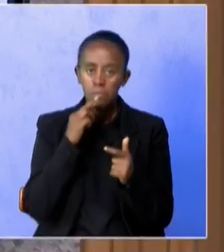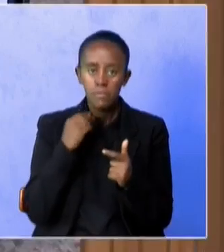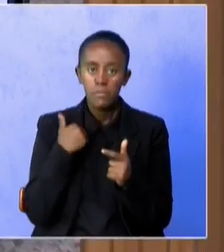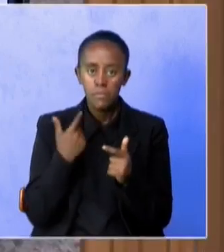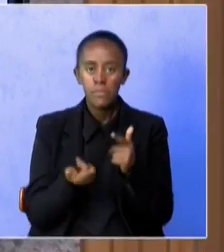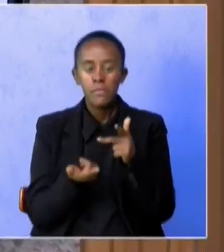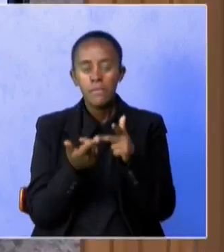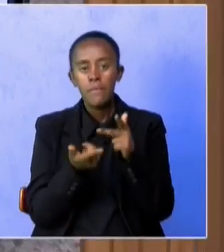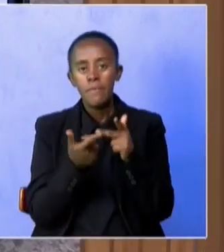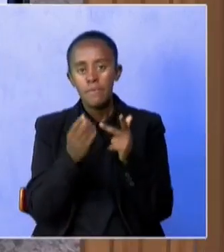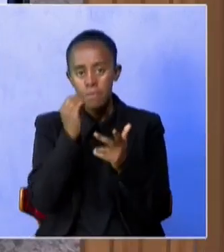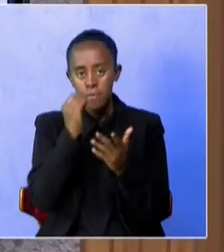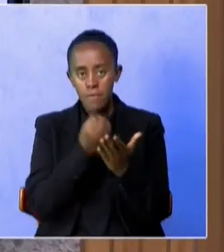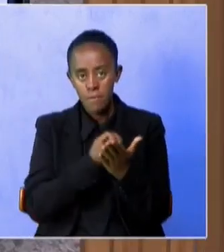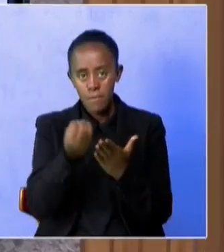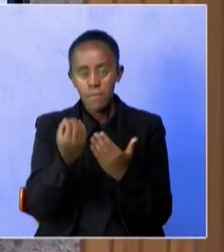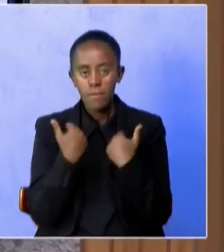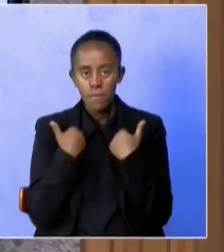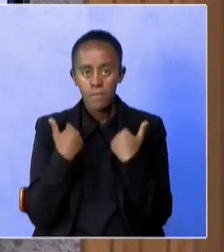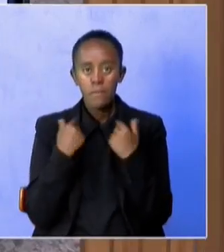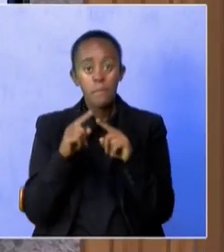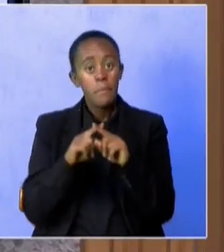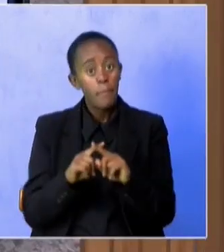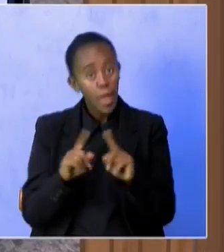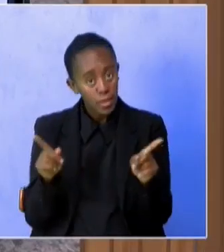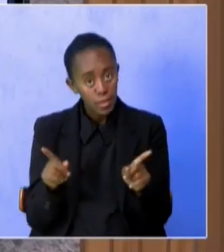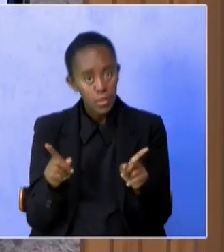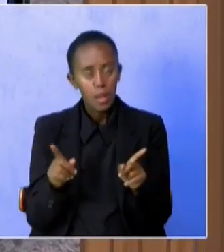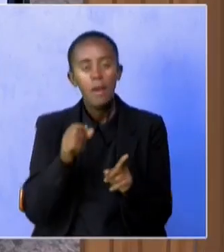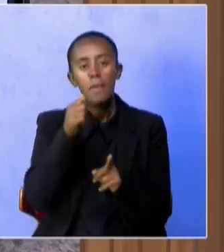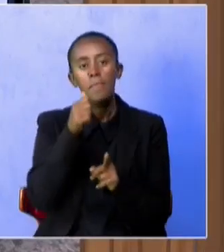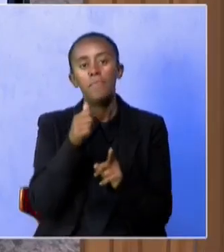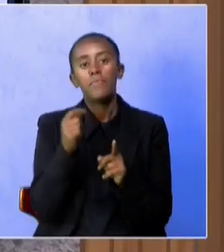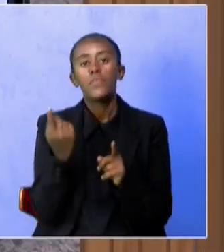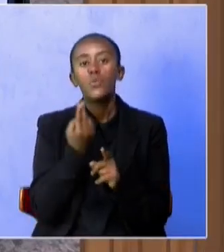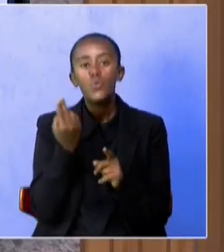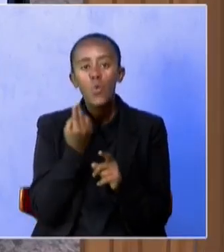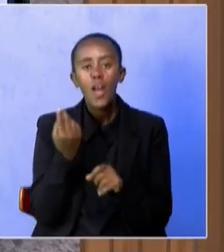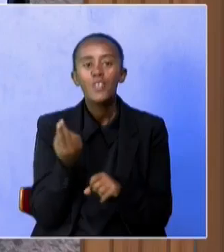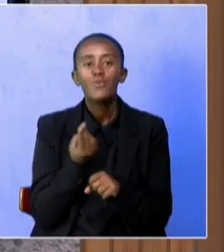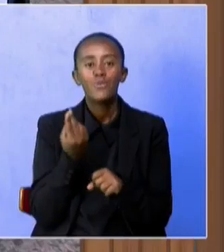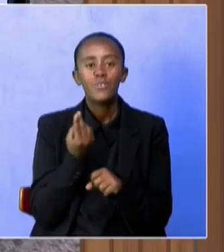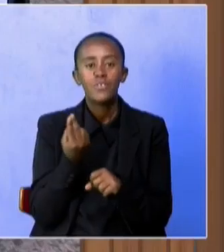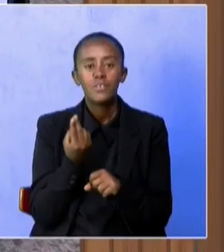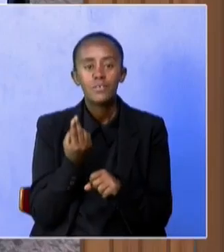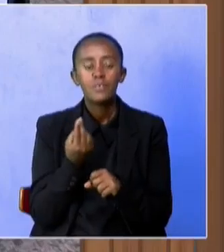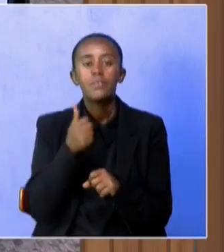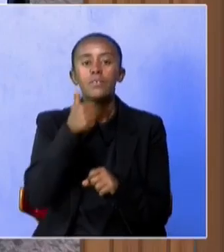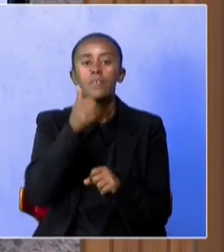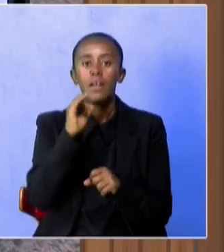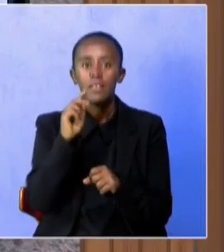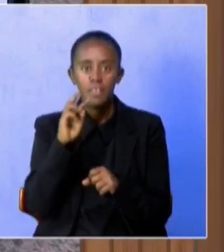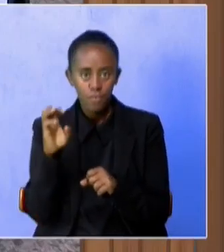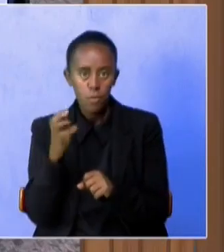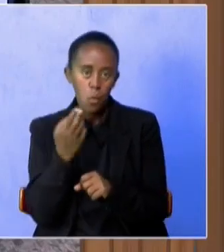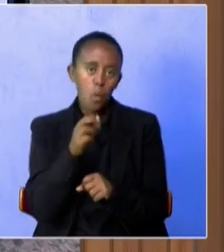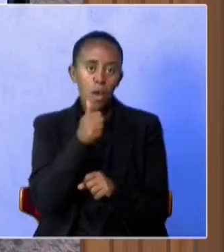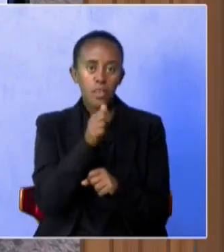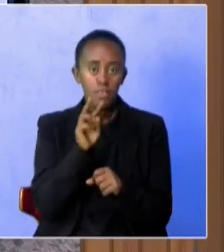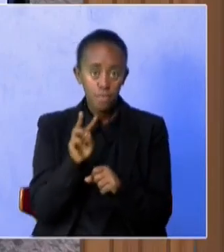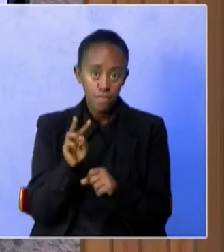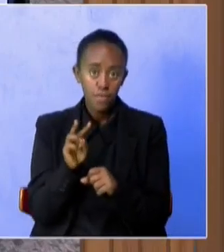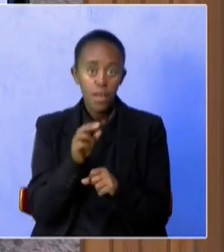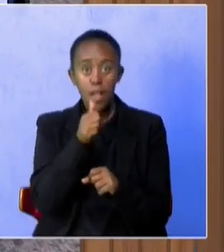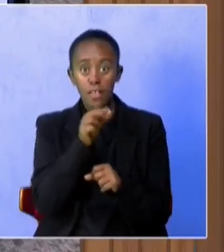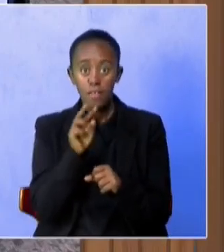But that is how we usually use active sentences, or how we form active sentences. We have the